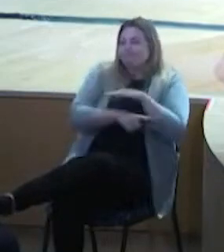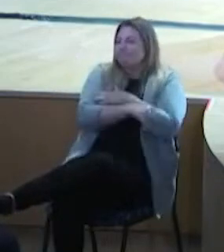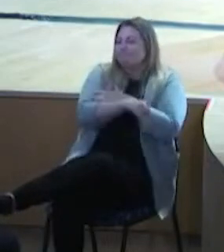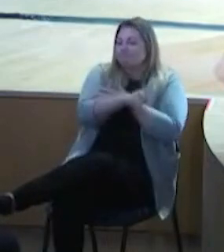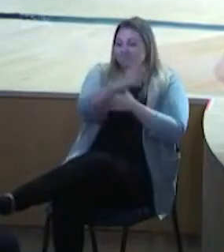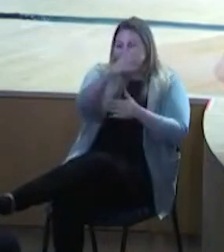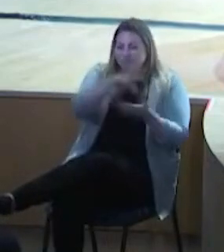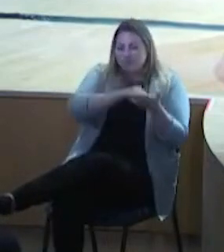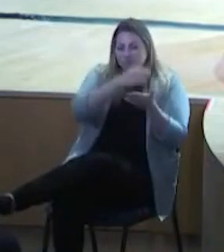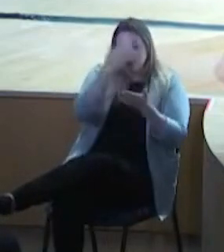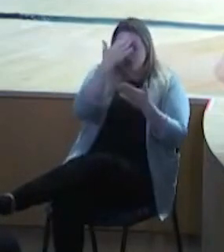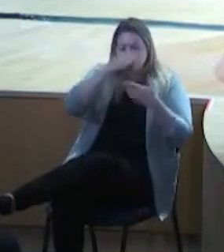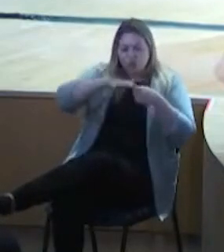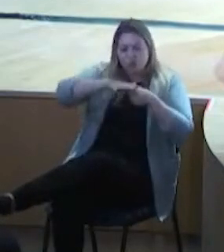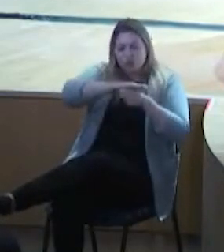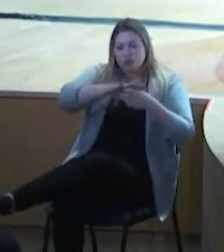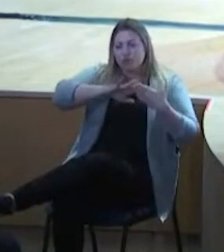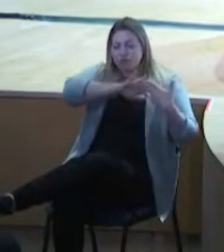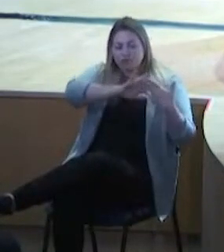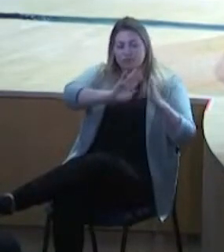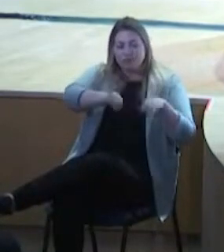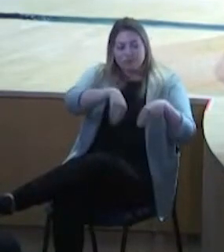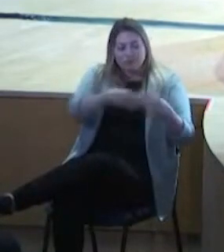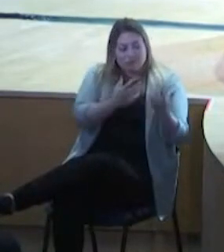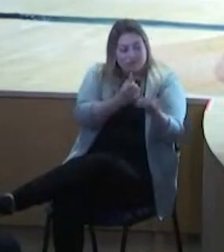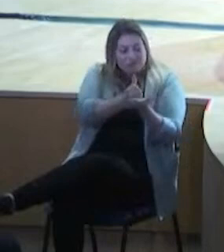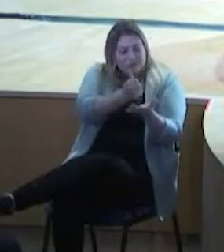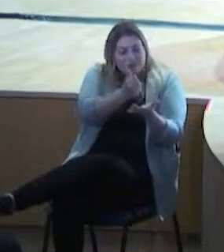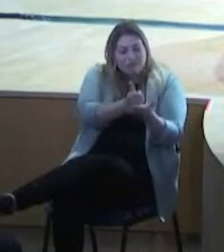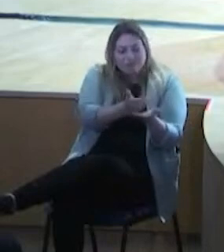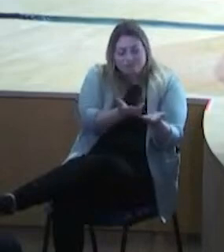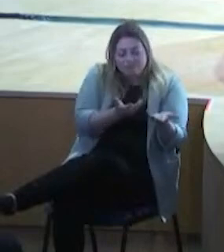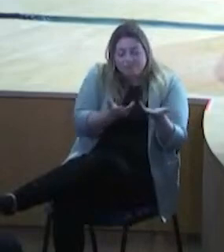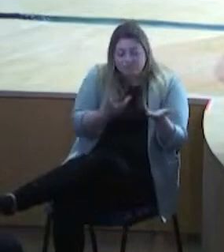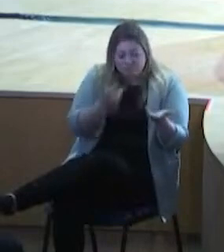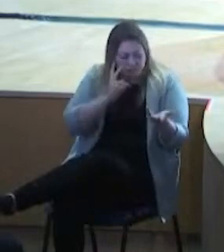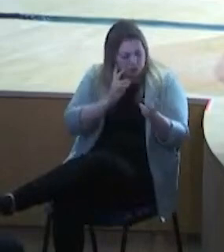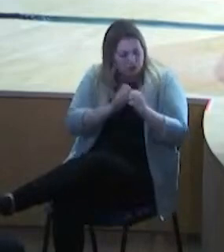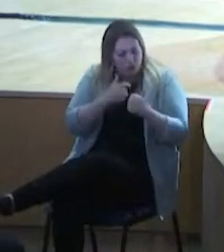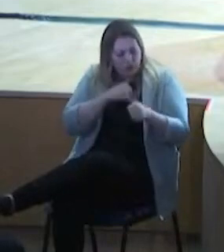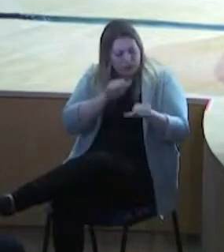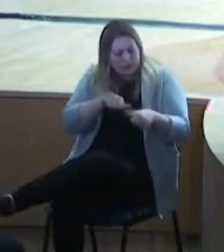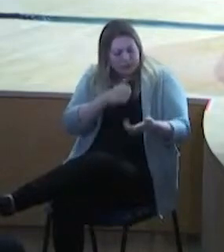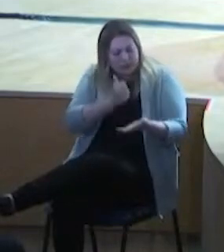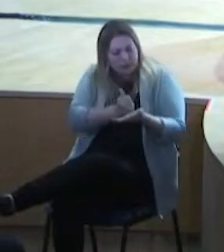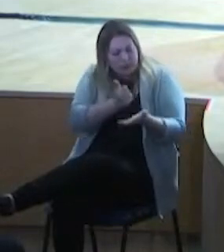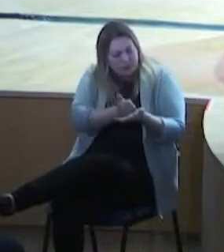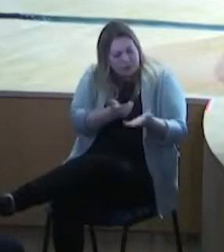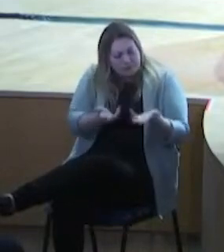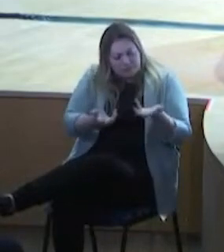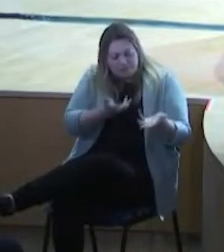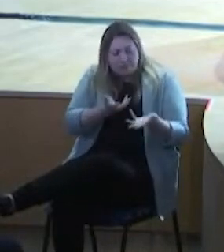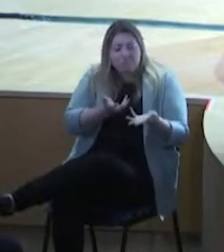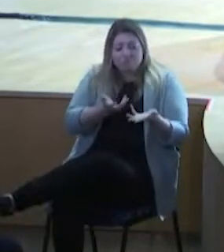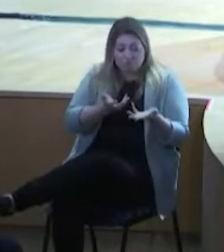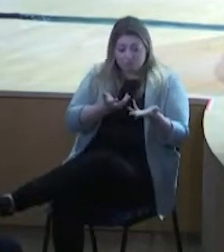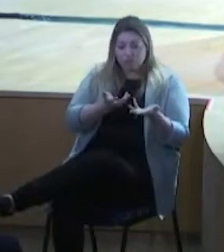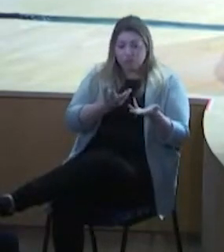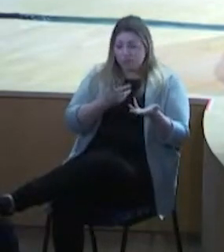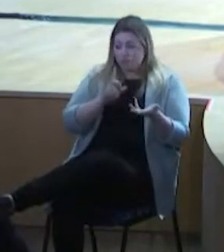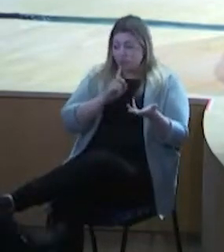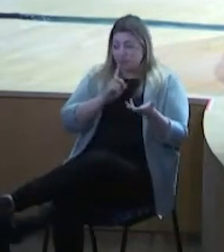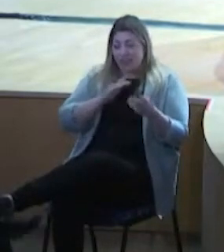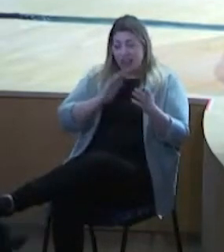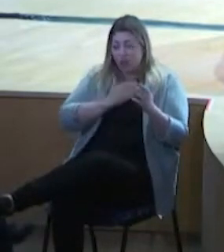local communities, offer help. You know, see if there's a way that you can help in that process. We're maxing out